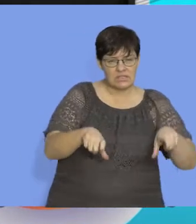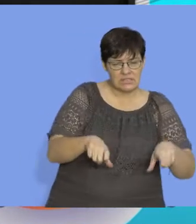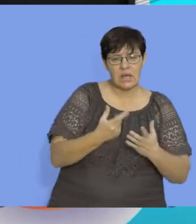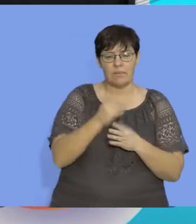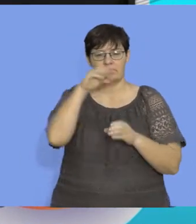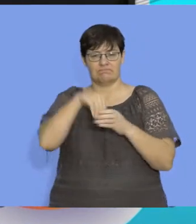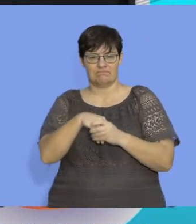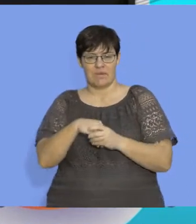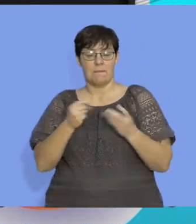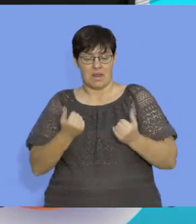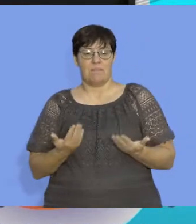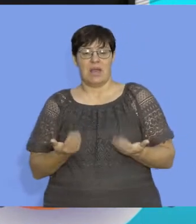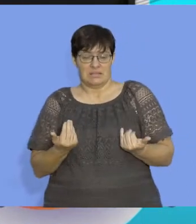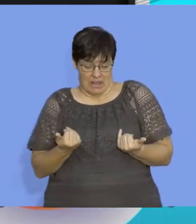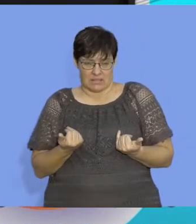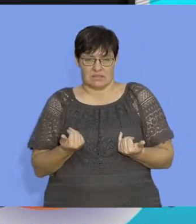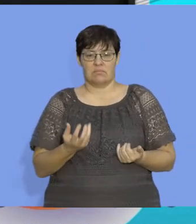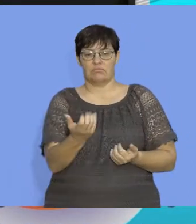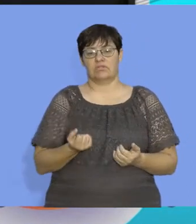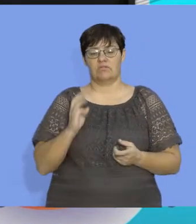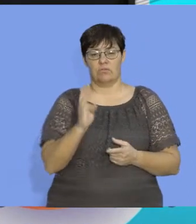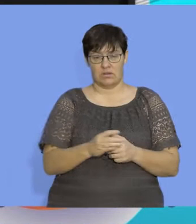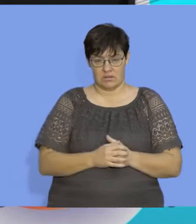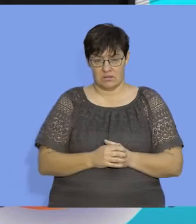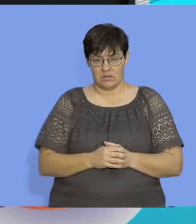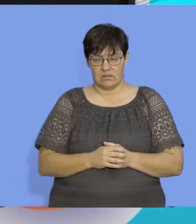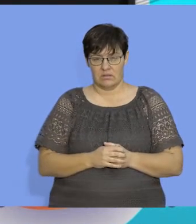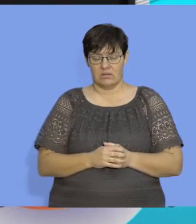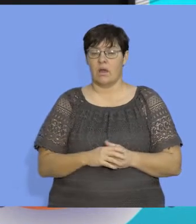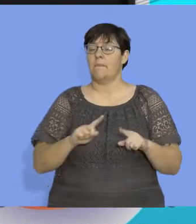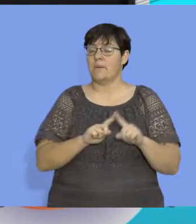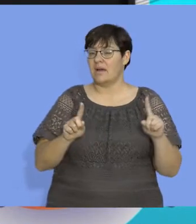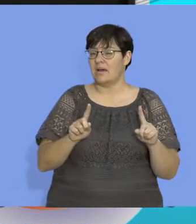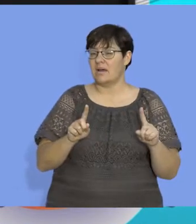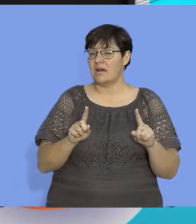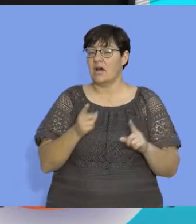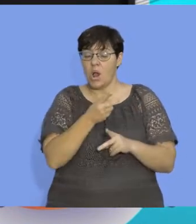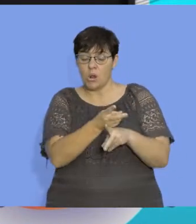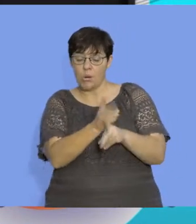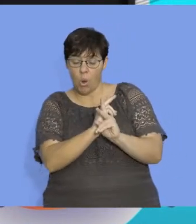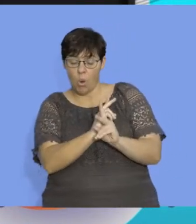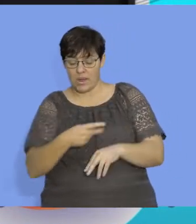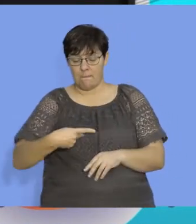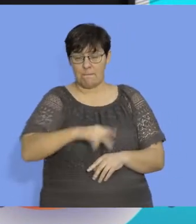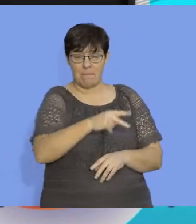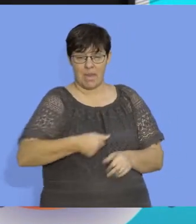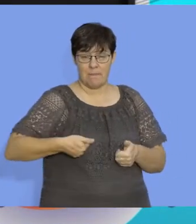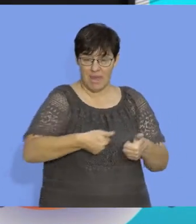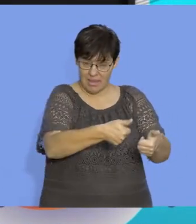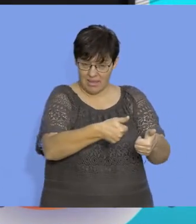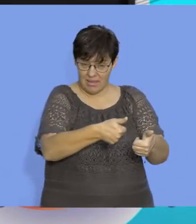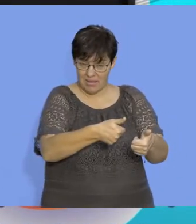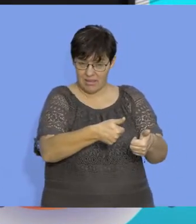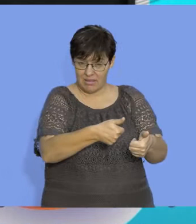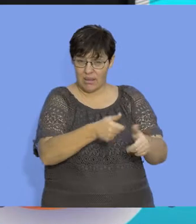receive. But in order to service that loan, I'm referring here to the interest on the